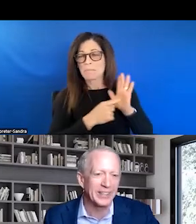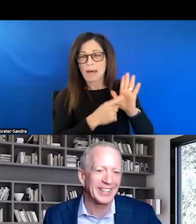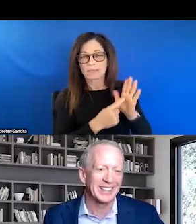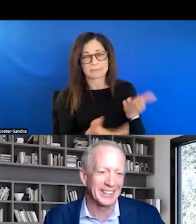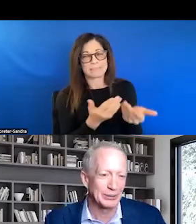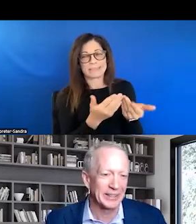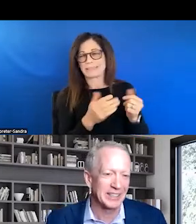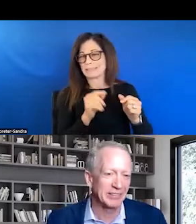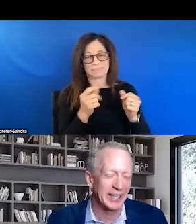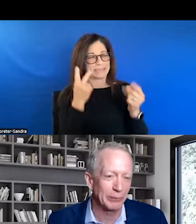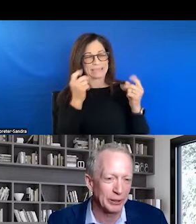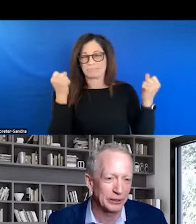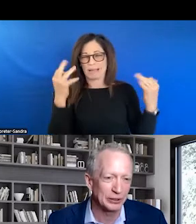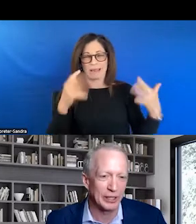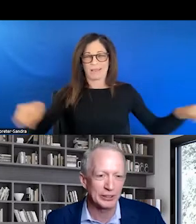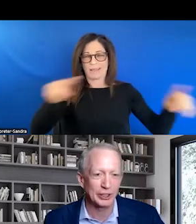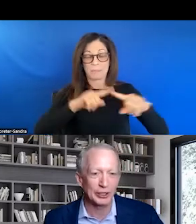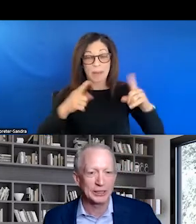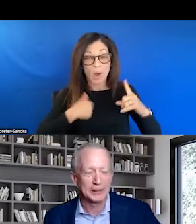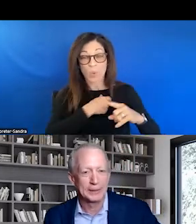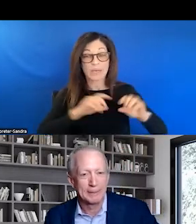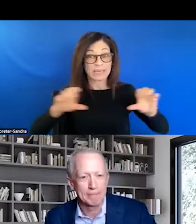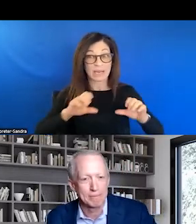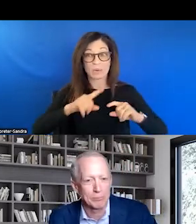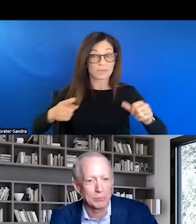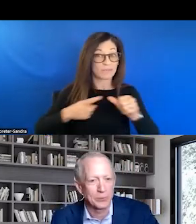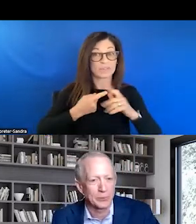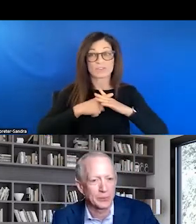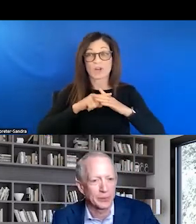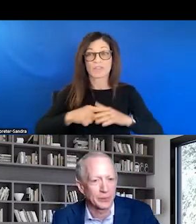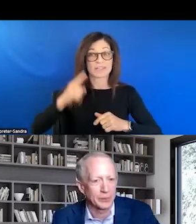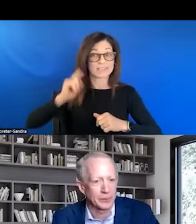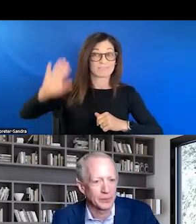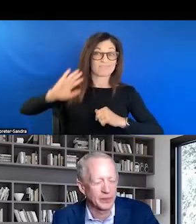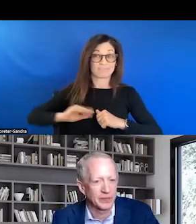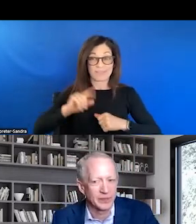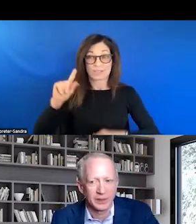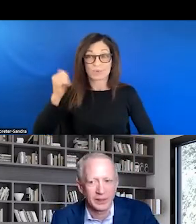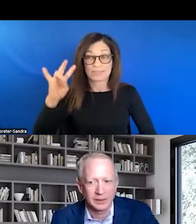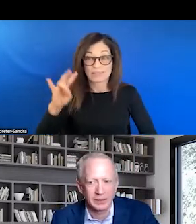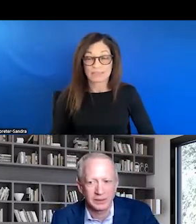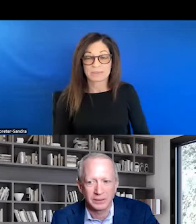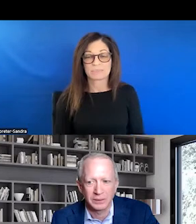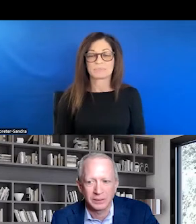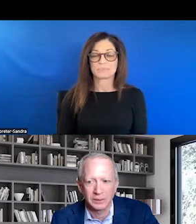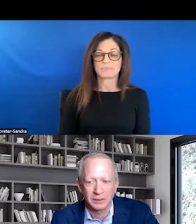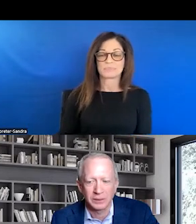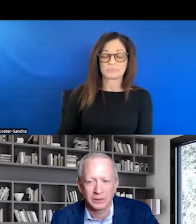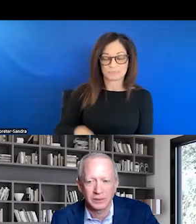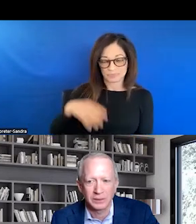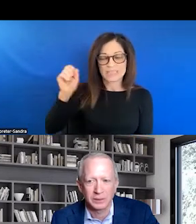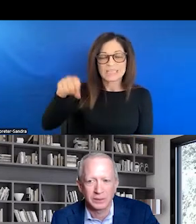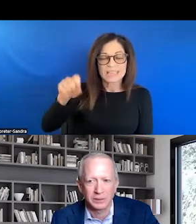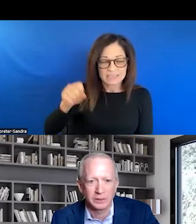And we did it in 2017 when you first started this charge. Yeah, thank you, David. And I think that was a